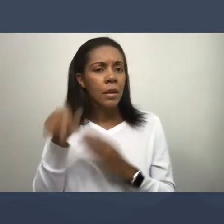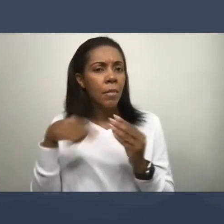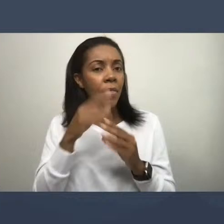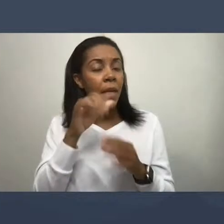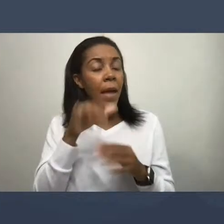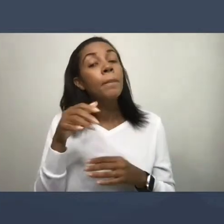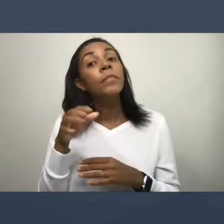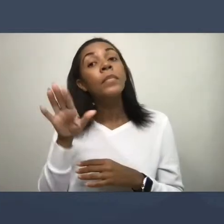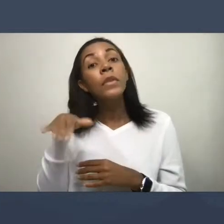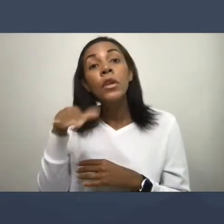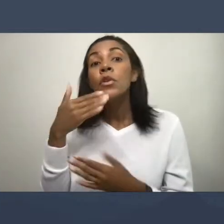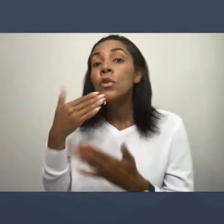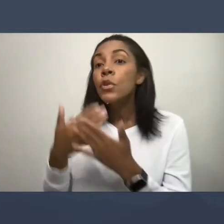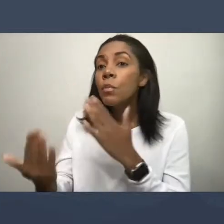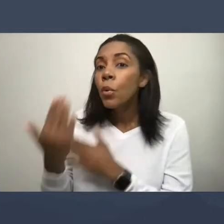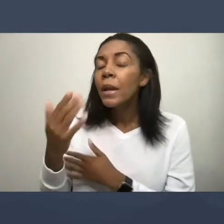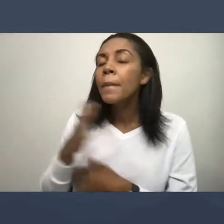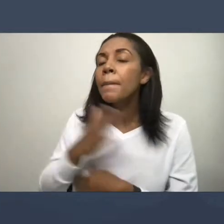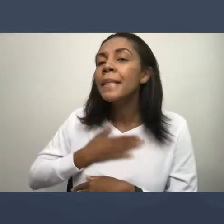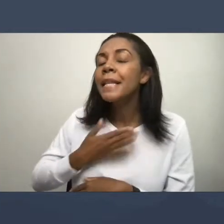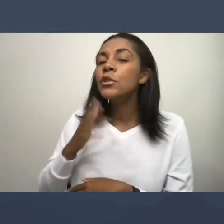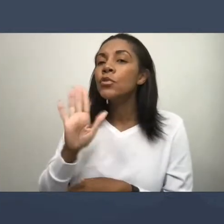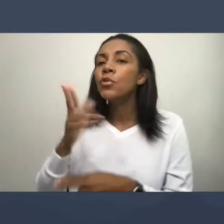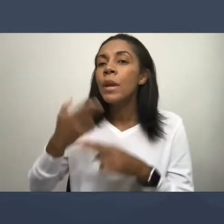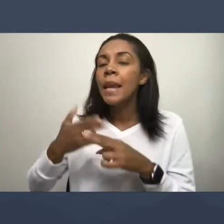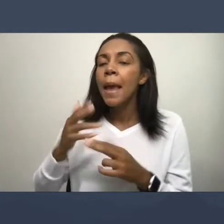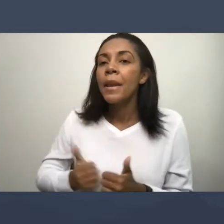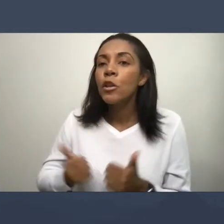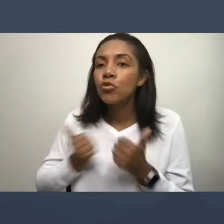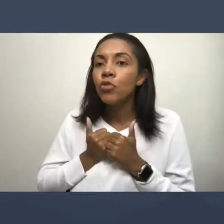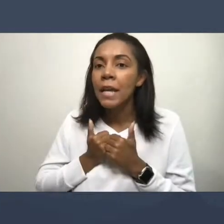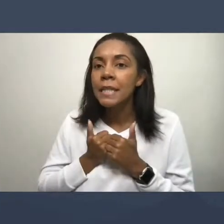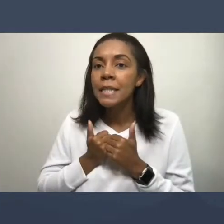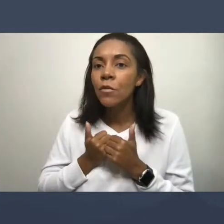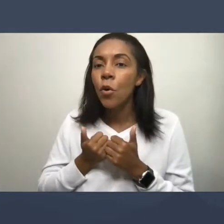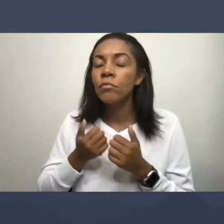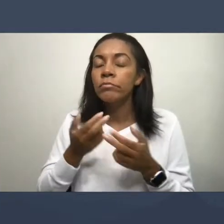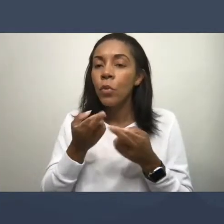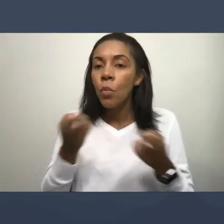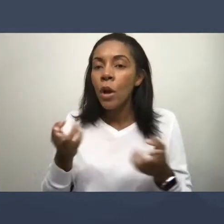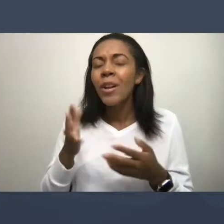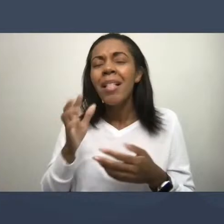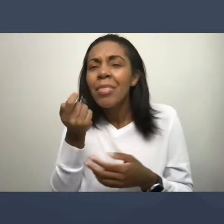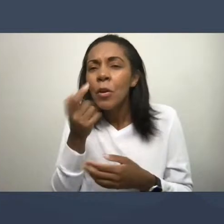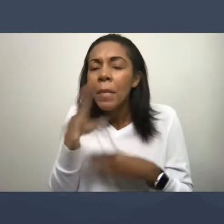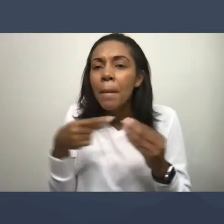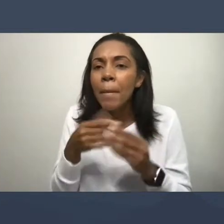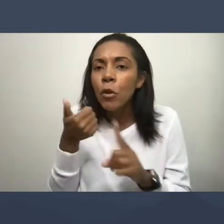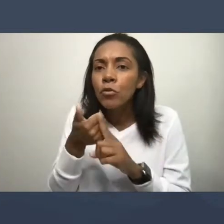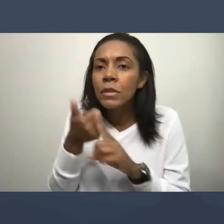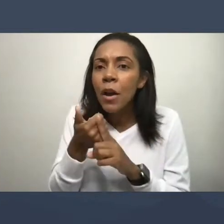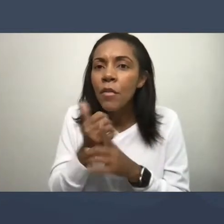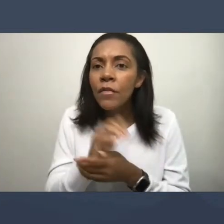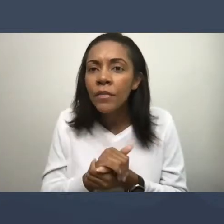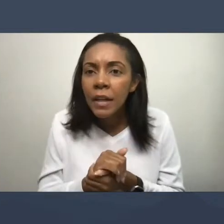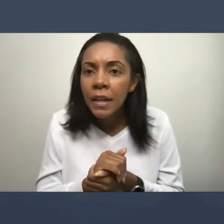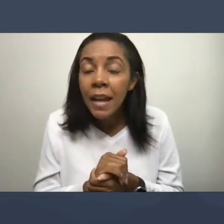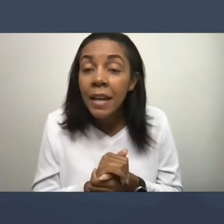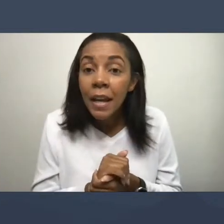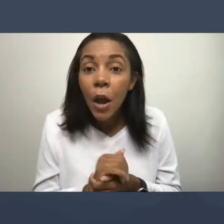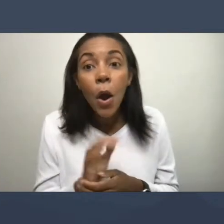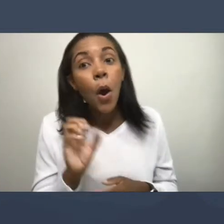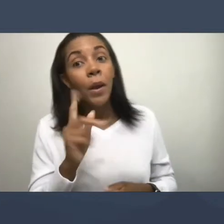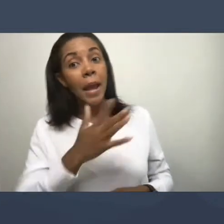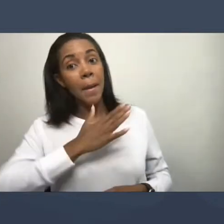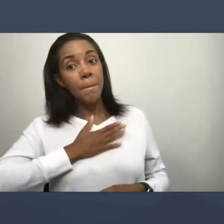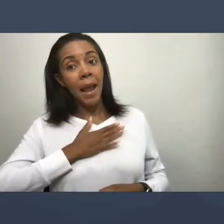Mr. Johnson, good morning. If we could have your name and address for the record and just a little bit about yourself, and we'll go from there. Thanks. Okay,